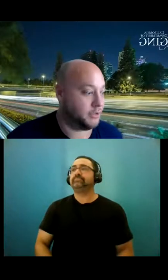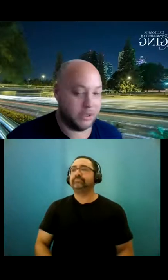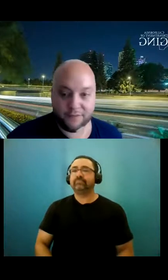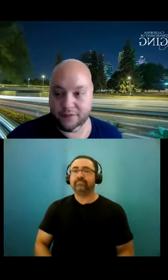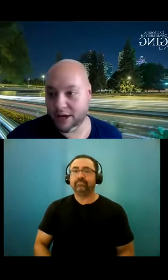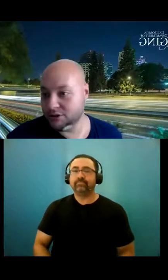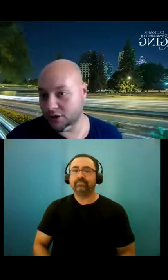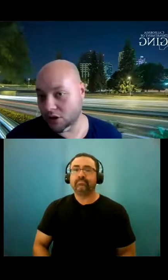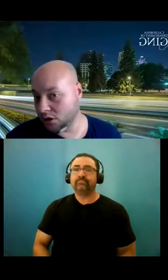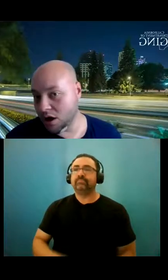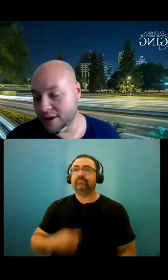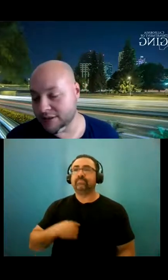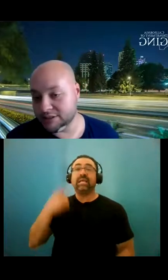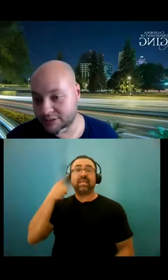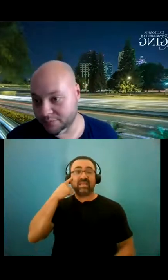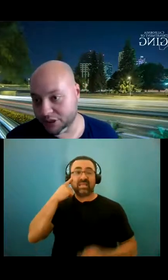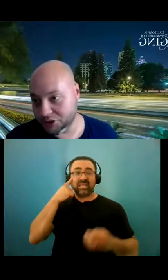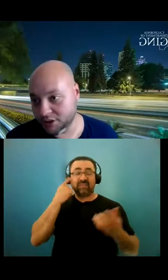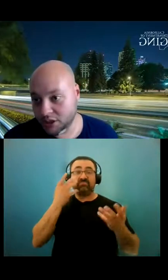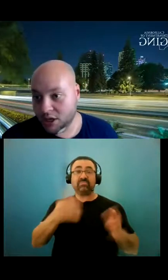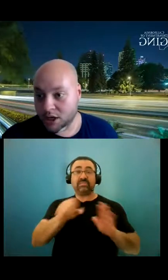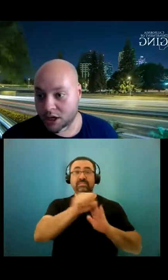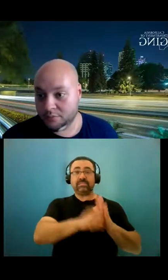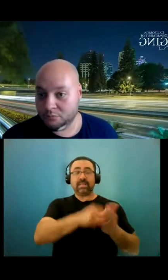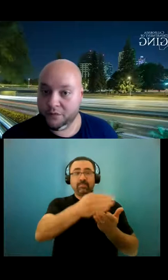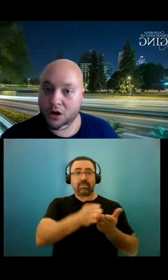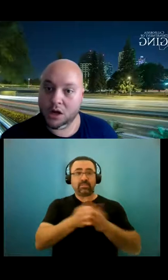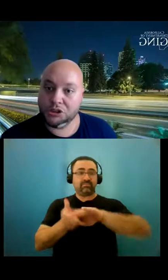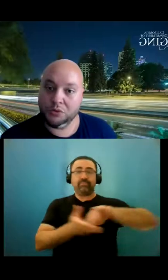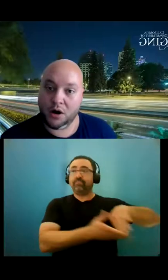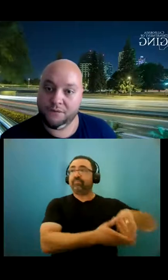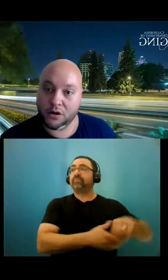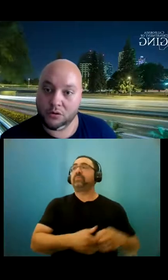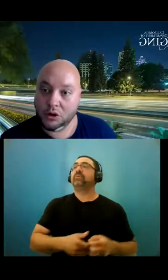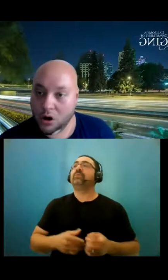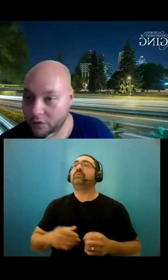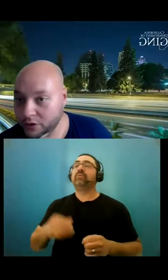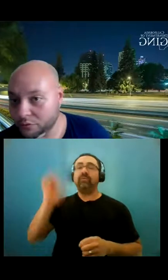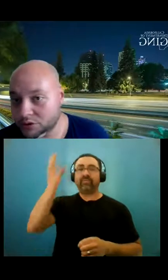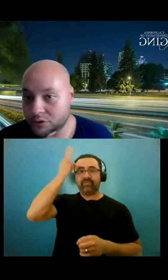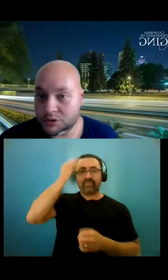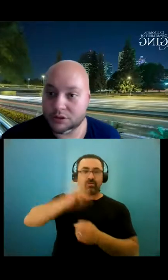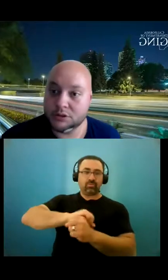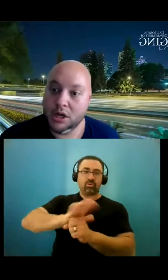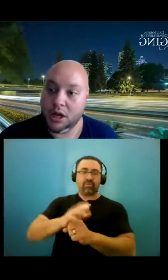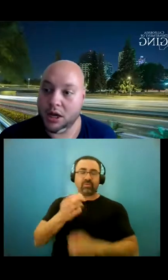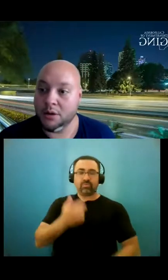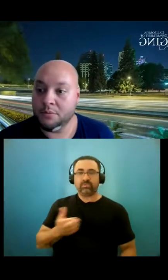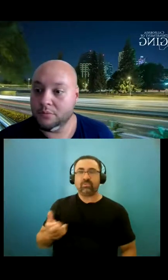And I believe that is all on the state budget. Moving on to our federal COVID